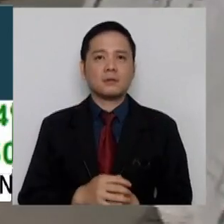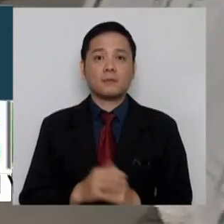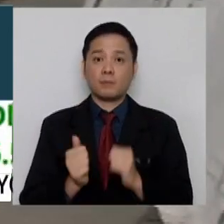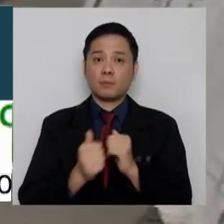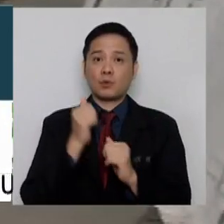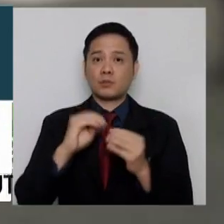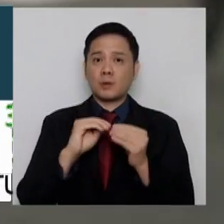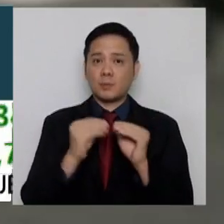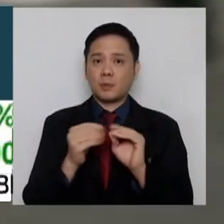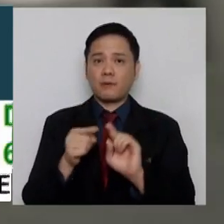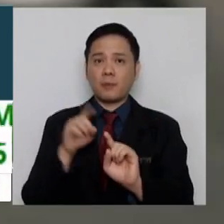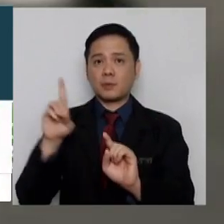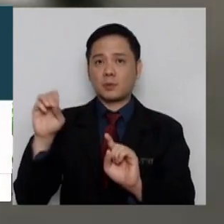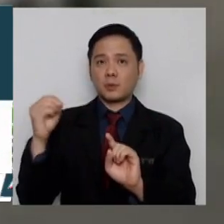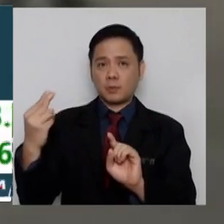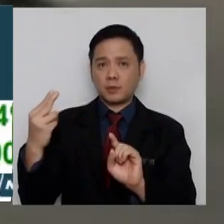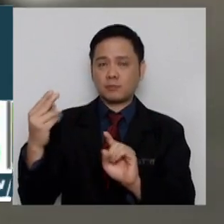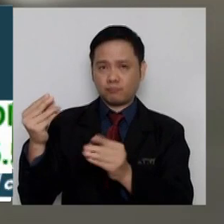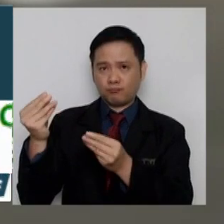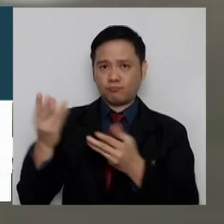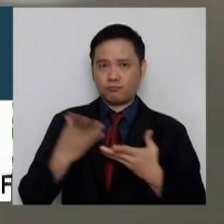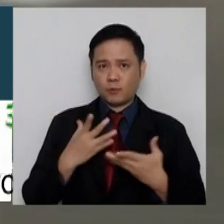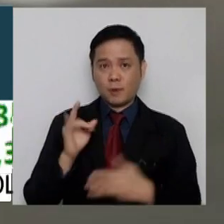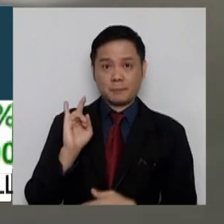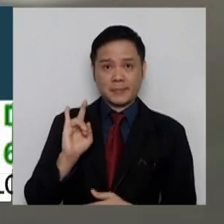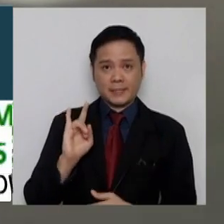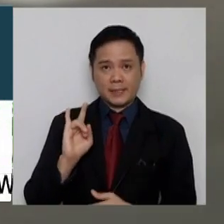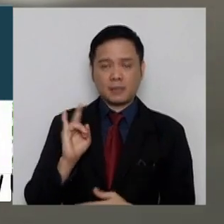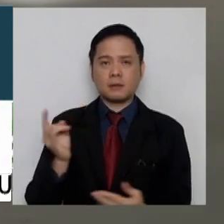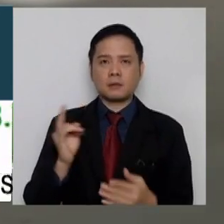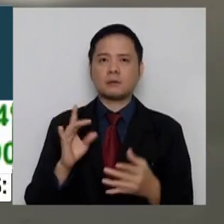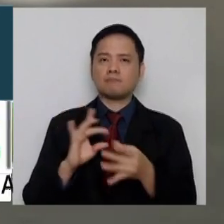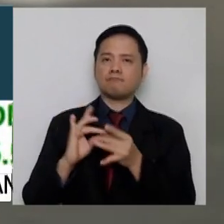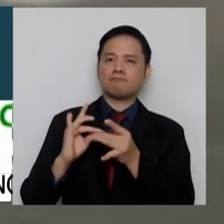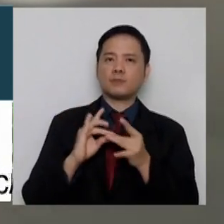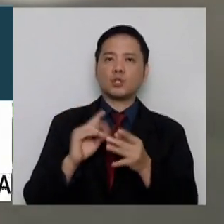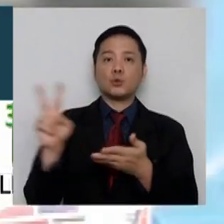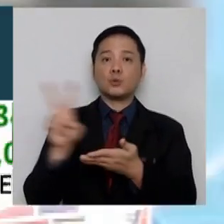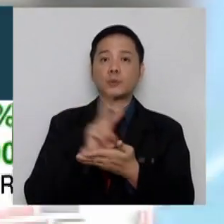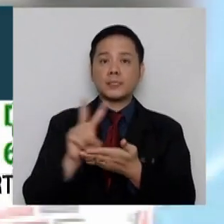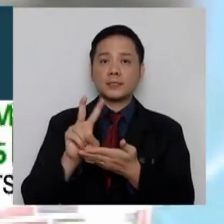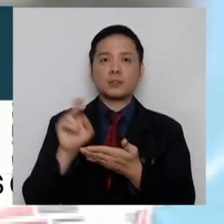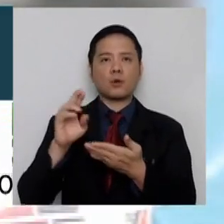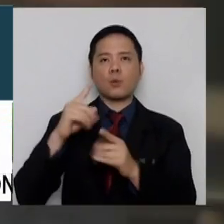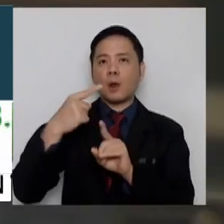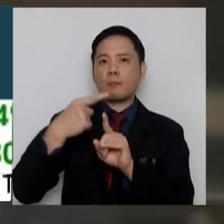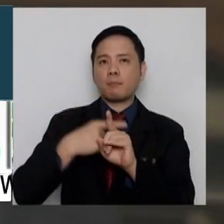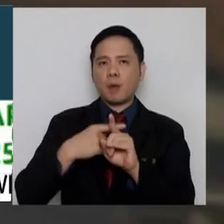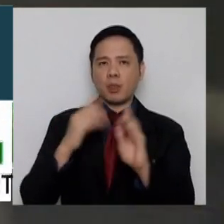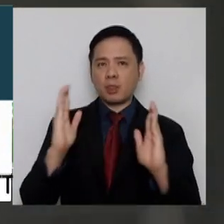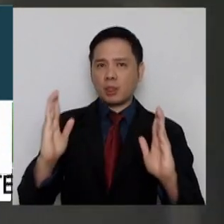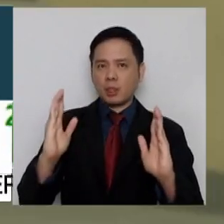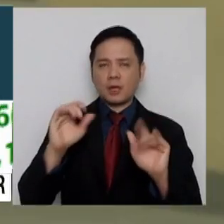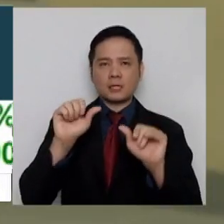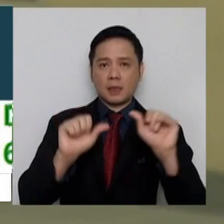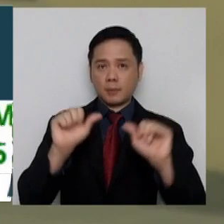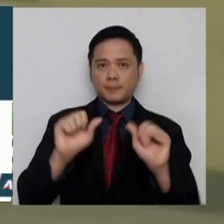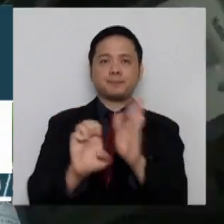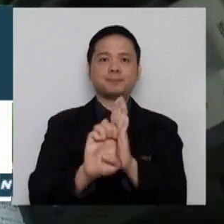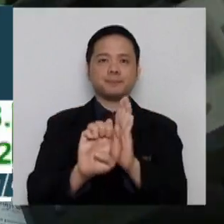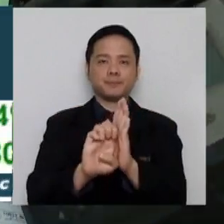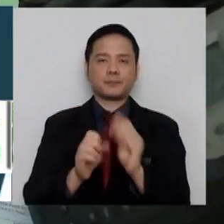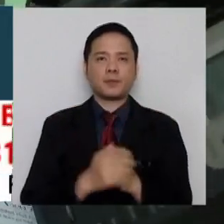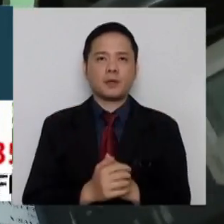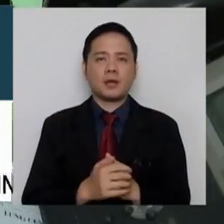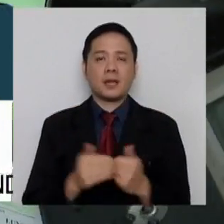usually releases to the media are based on a two-week or a month-long assessment. Let's see, for example, I'm looking